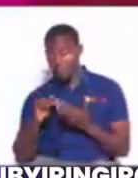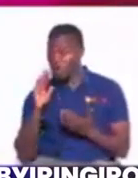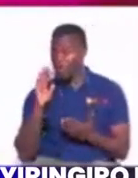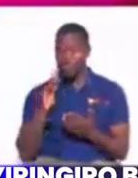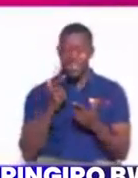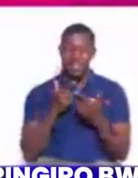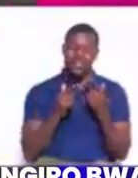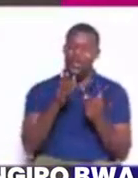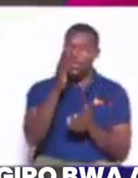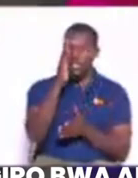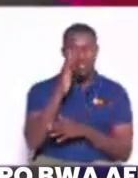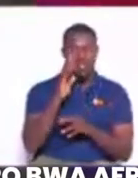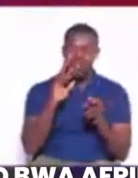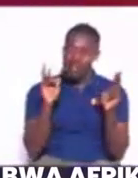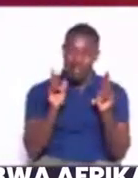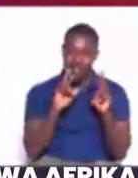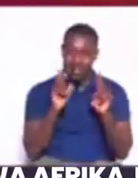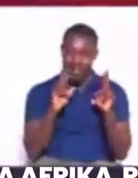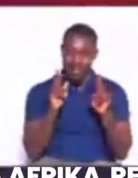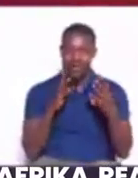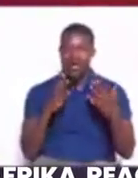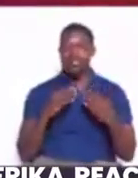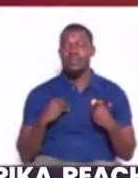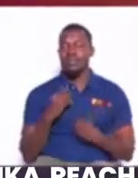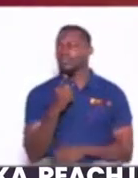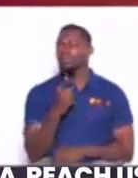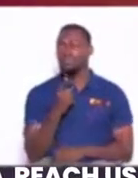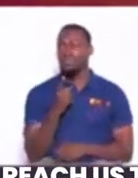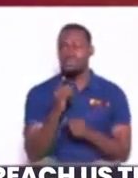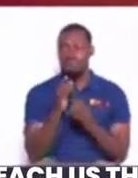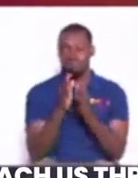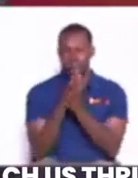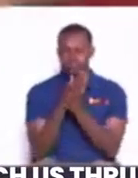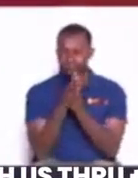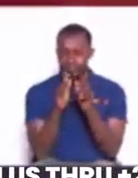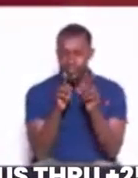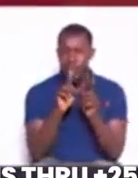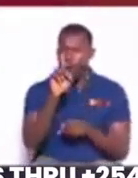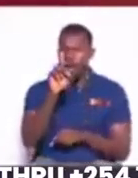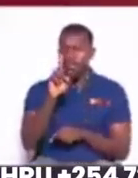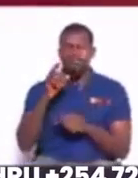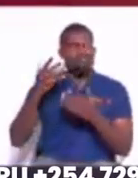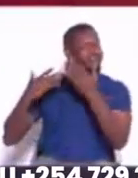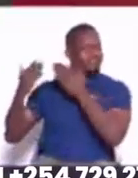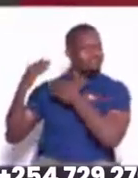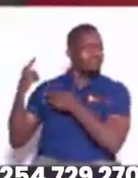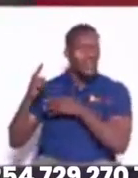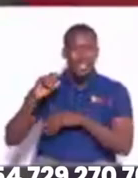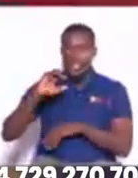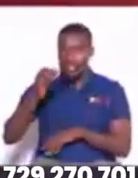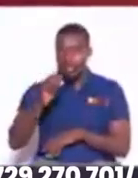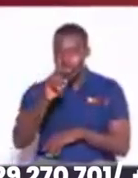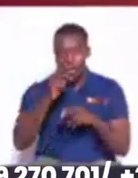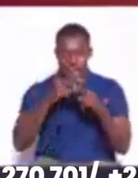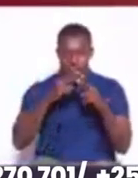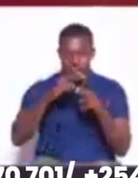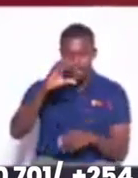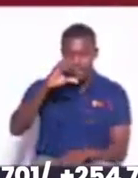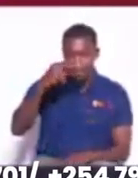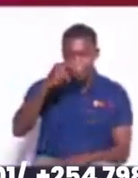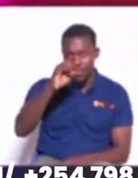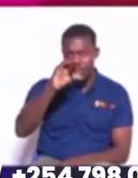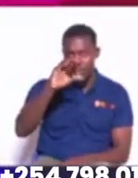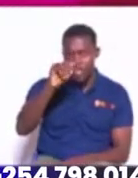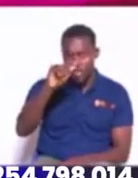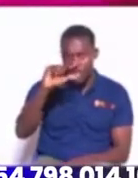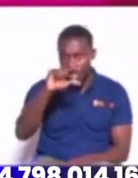be an overcomer. One time, in the city of Chicago, Dwight L. Moody, that